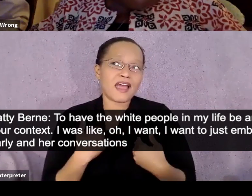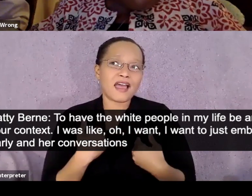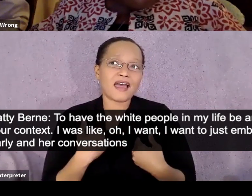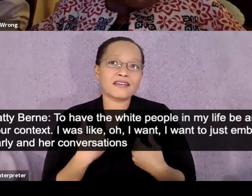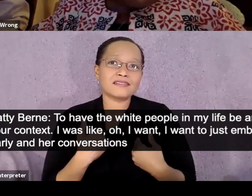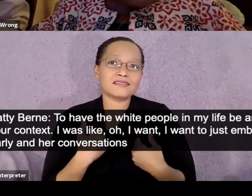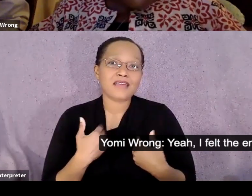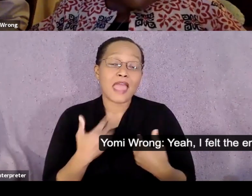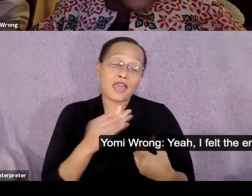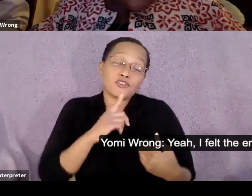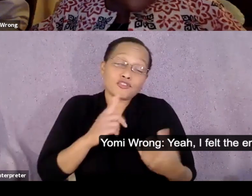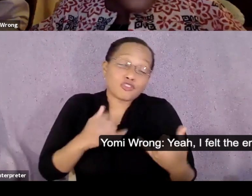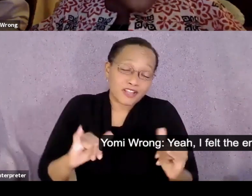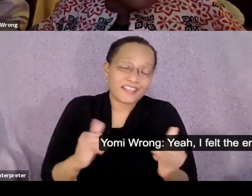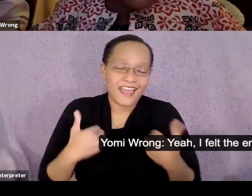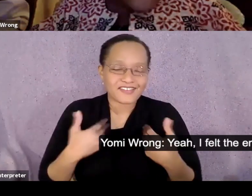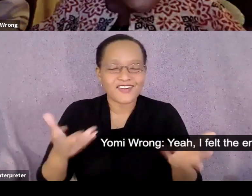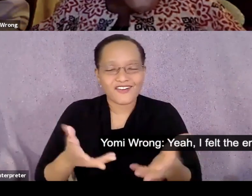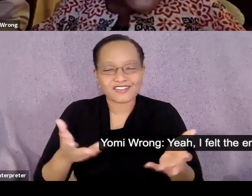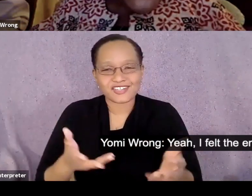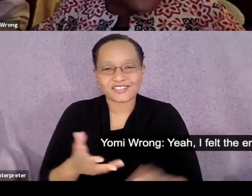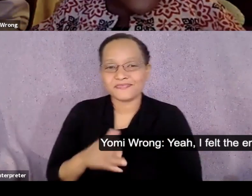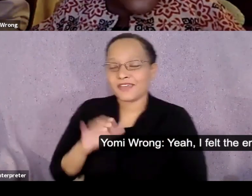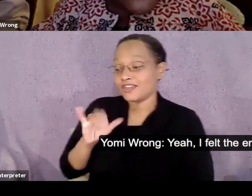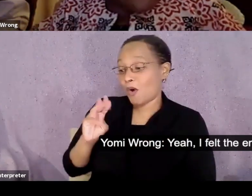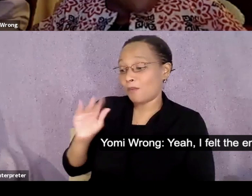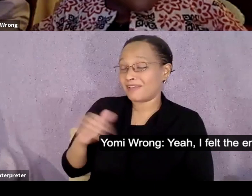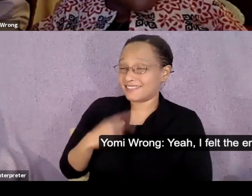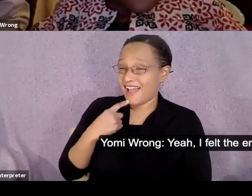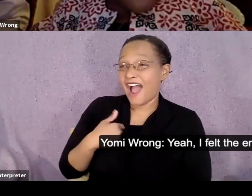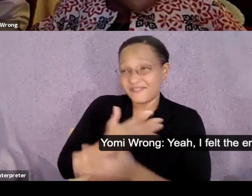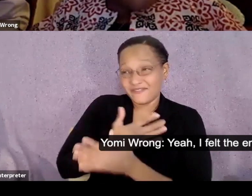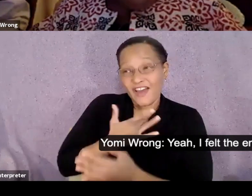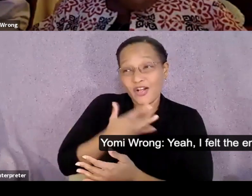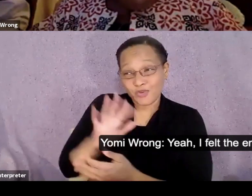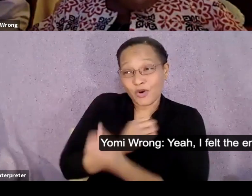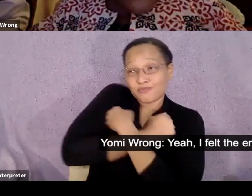current conversations. Yeah, I felt the embrace. Thank you. Thank you.